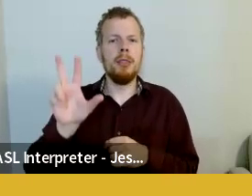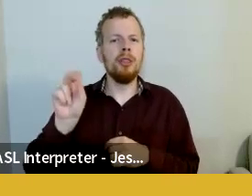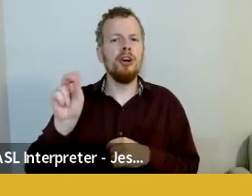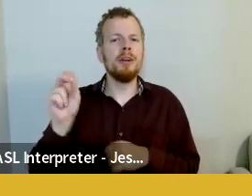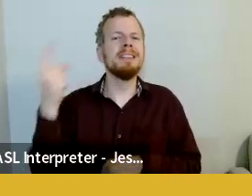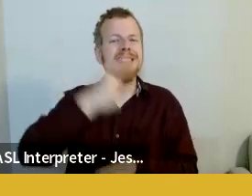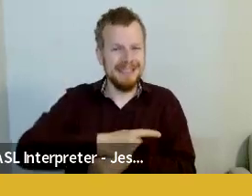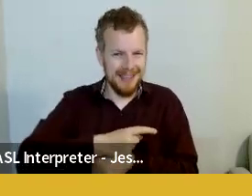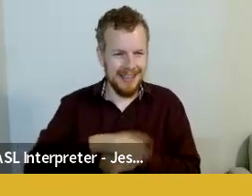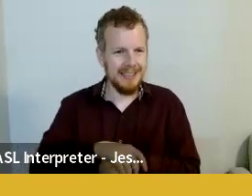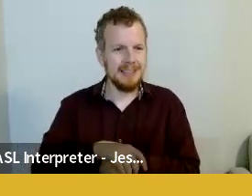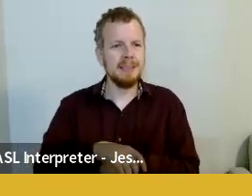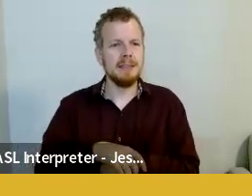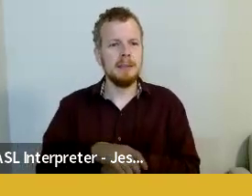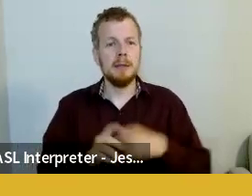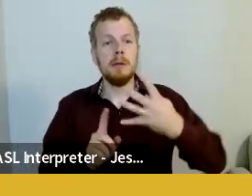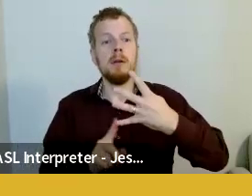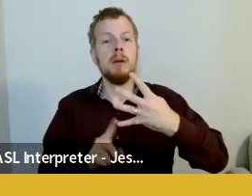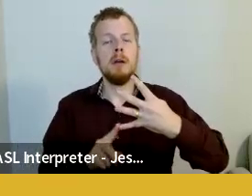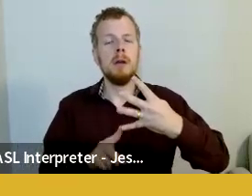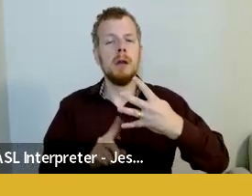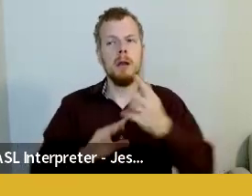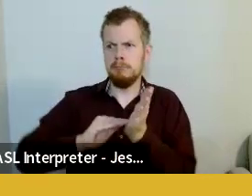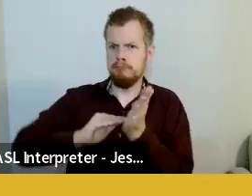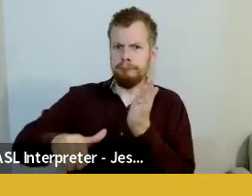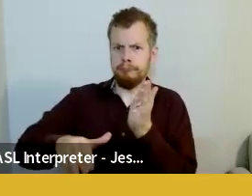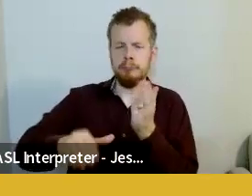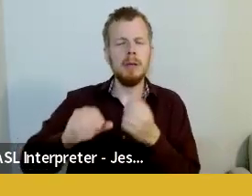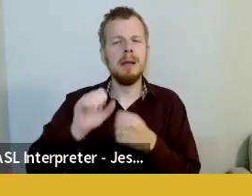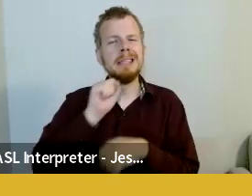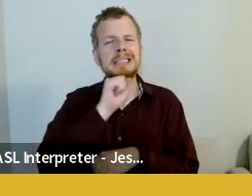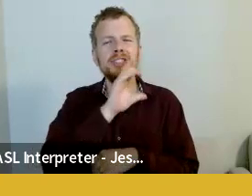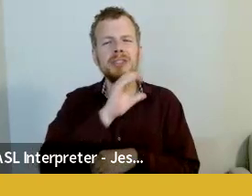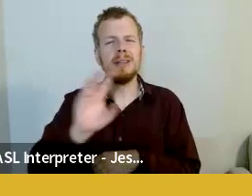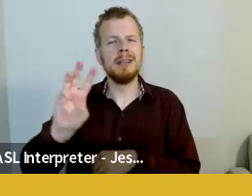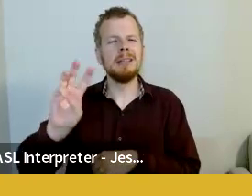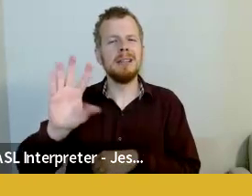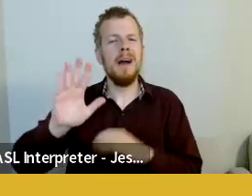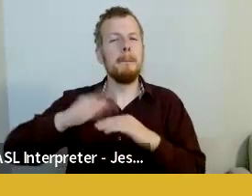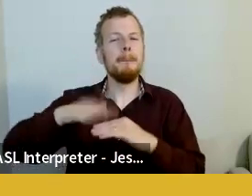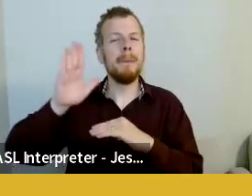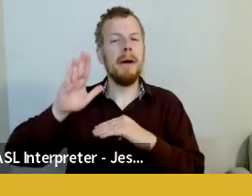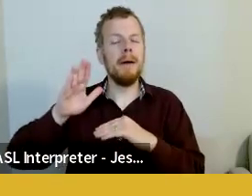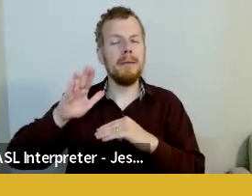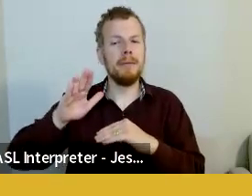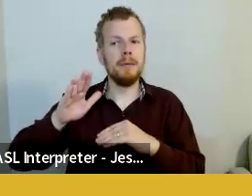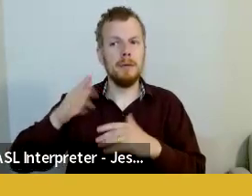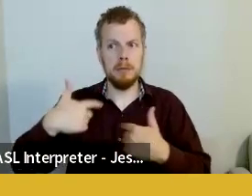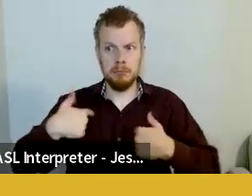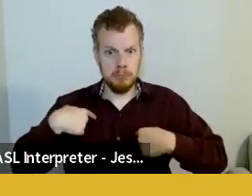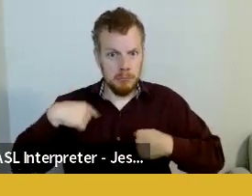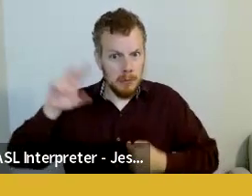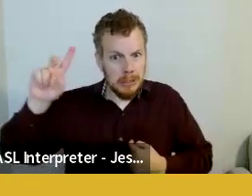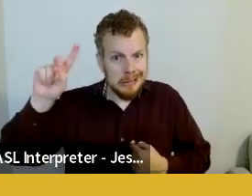days. And then the raise your hand exemption, this applies to seniors who are over the age of 65, or persons with disabilities